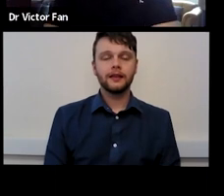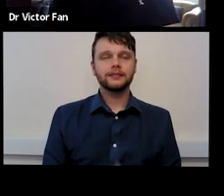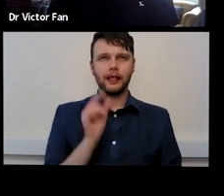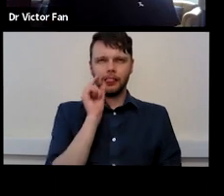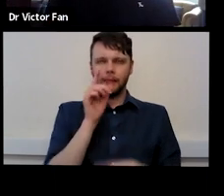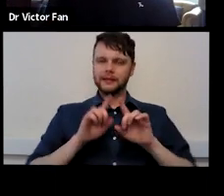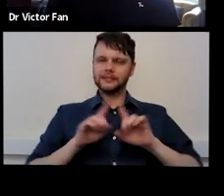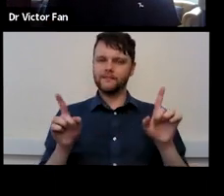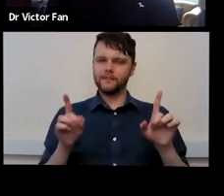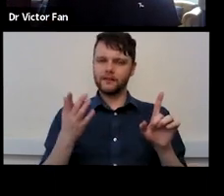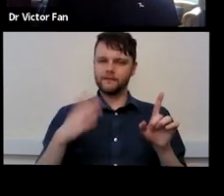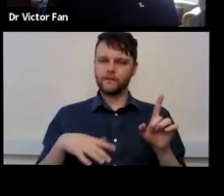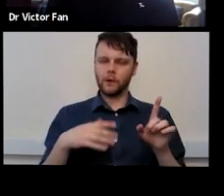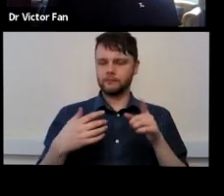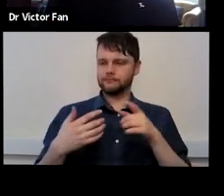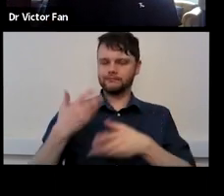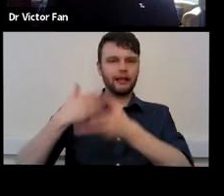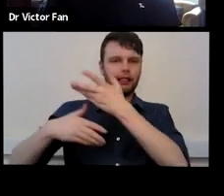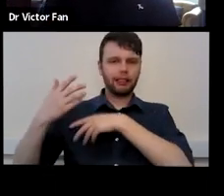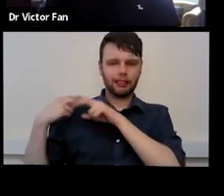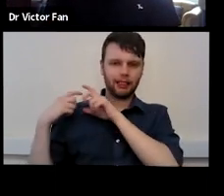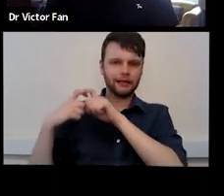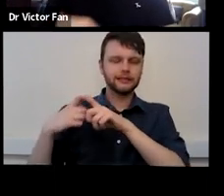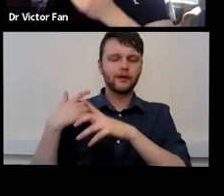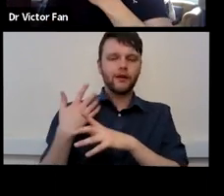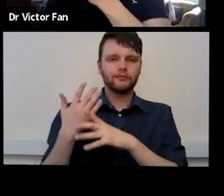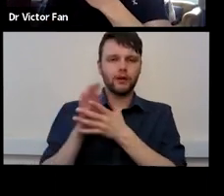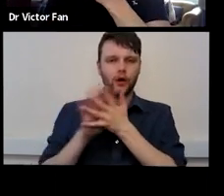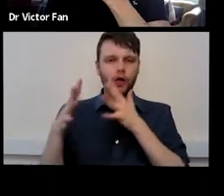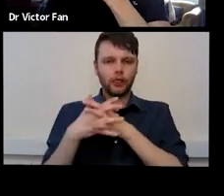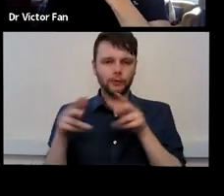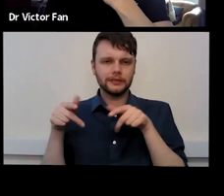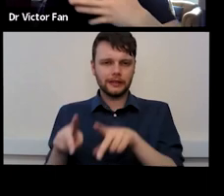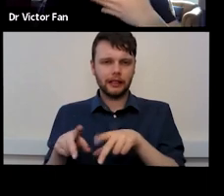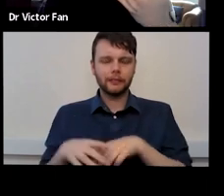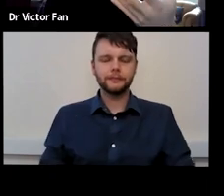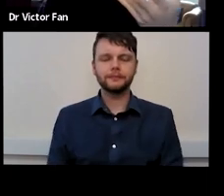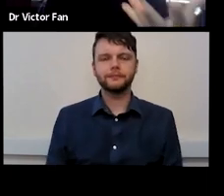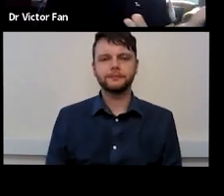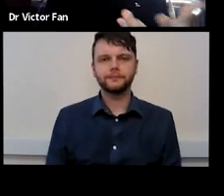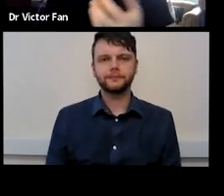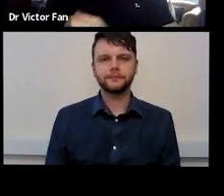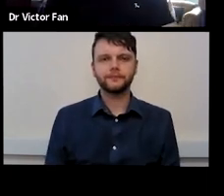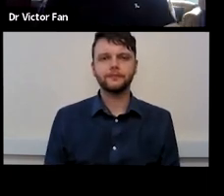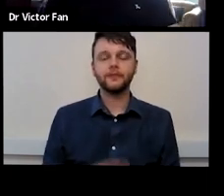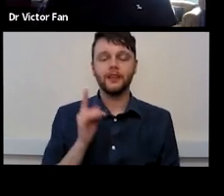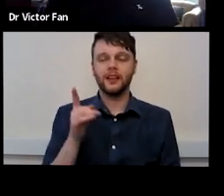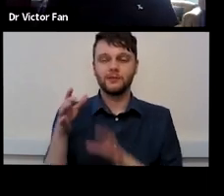different from classical Hollywood editing, which we would obviously relate